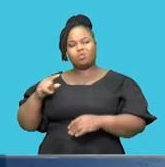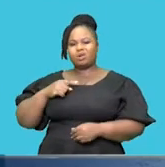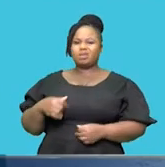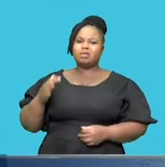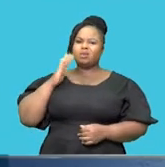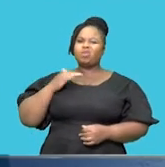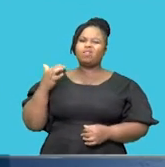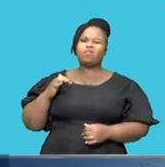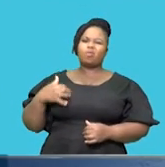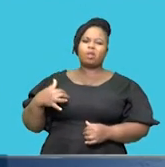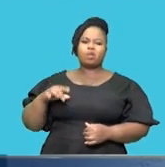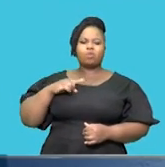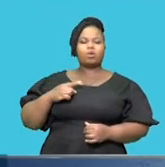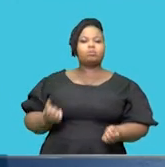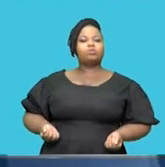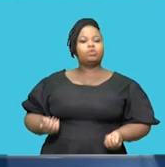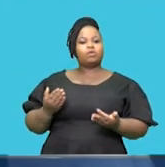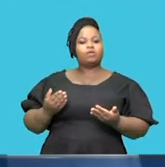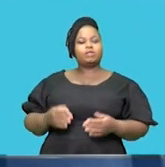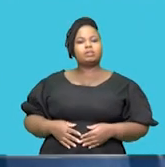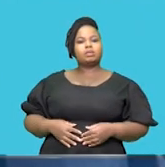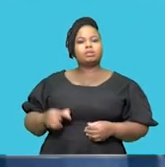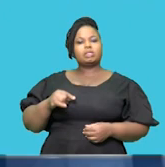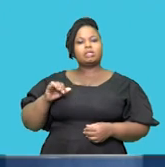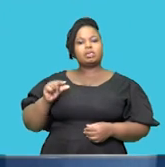informal because it only offers gig work.